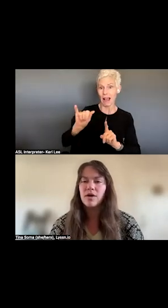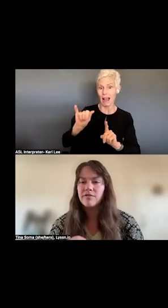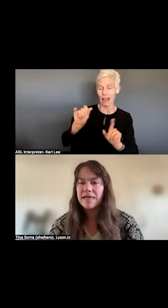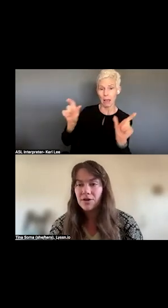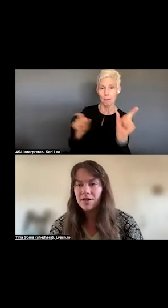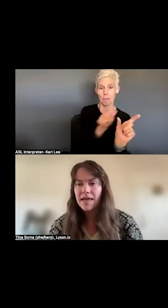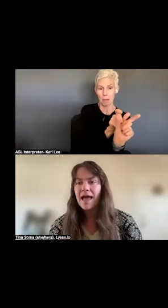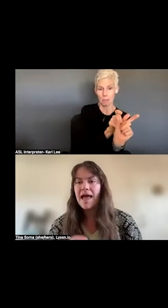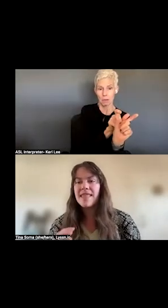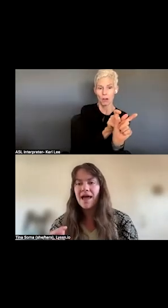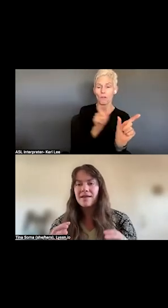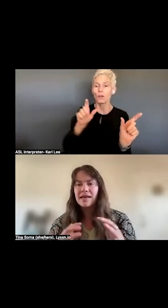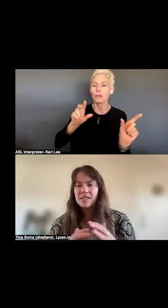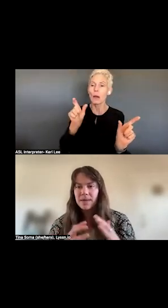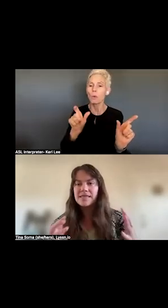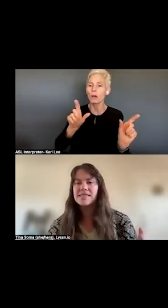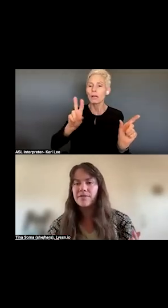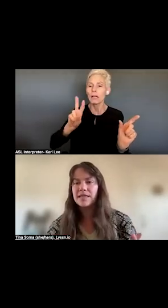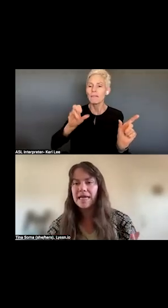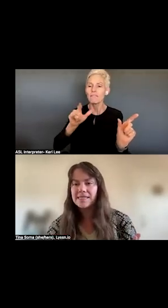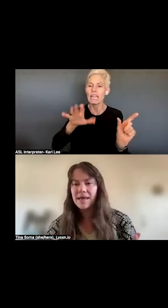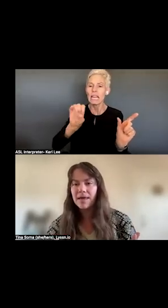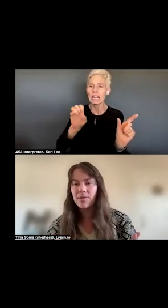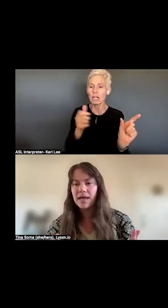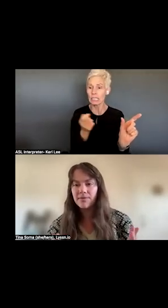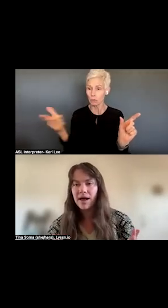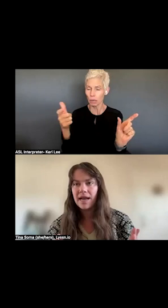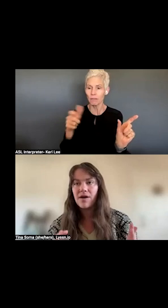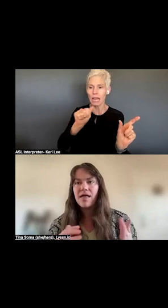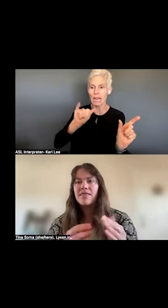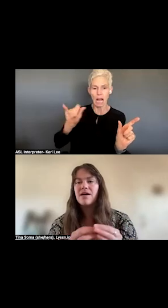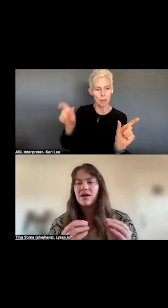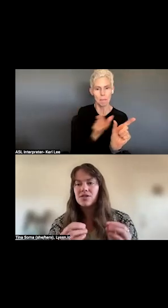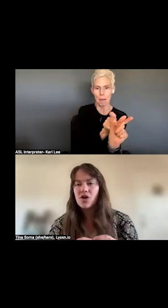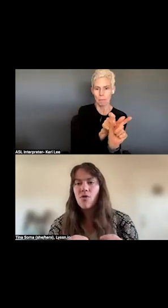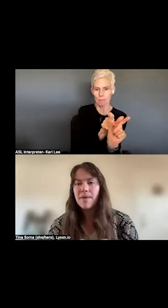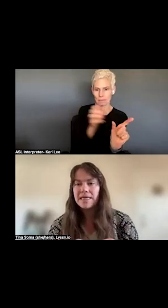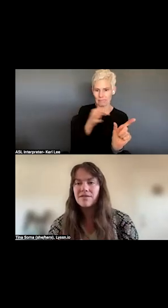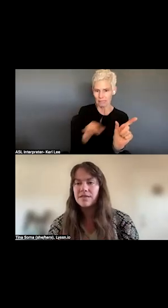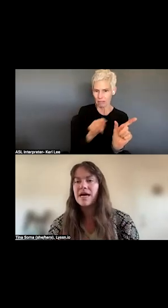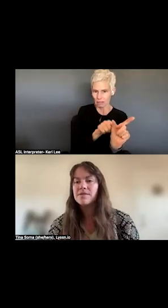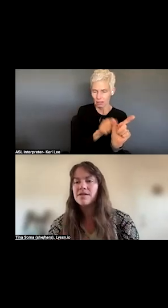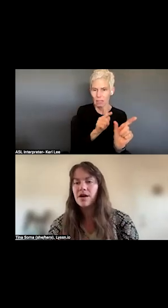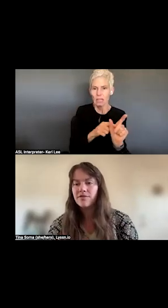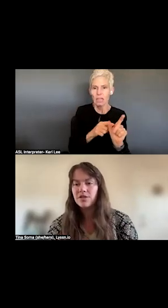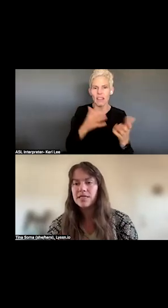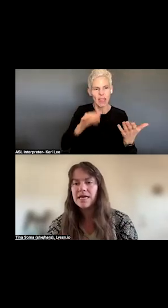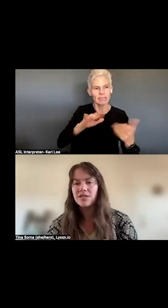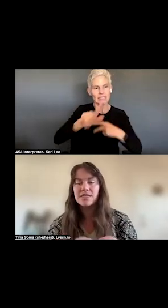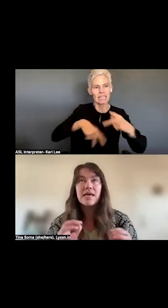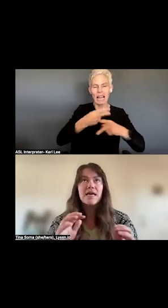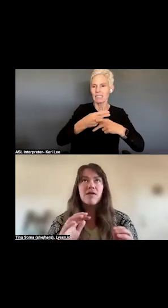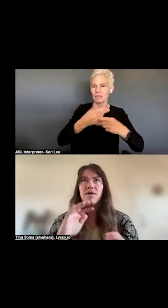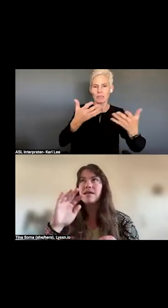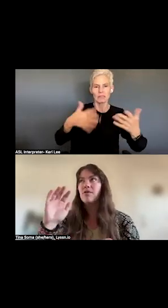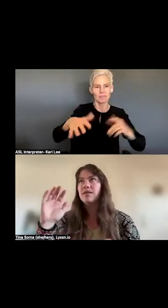the word vehicle, and that explains some of the landscape that we're in right now. There are so many different types of artificial